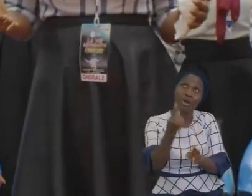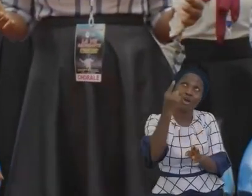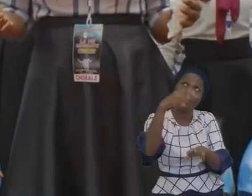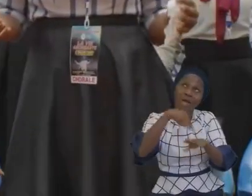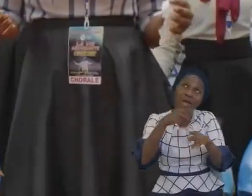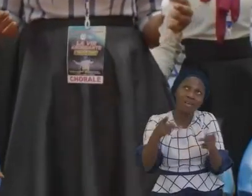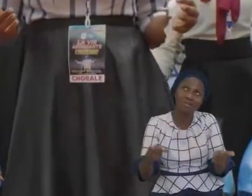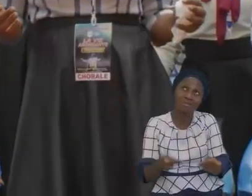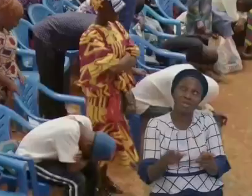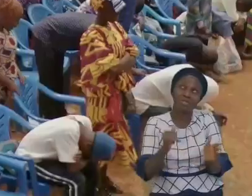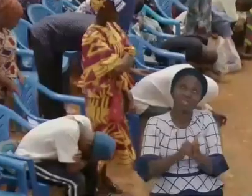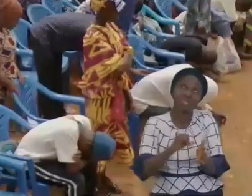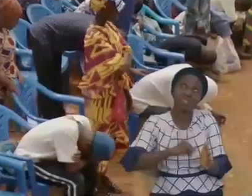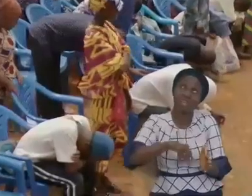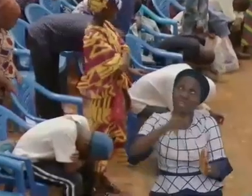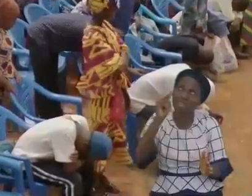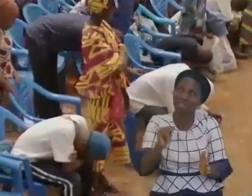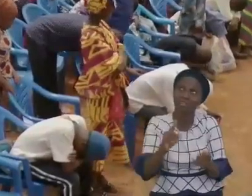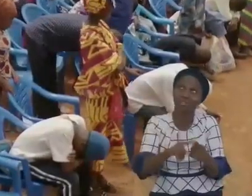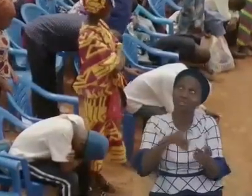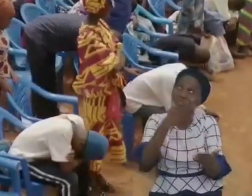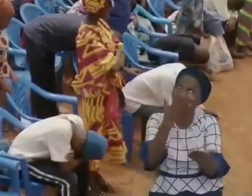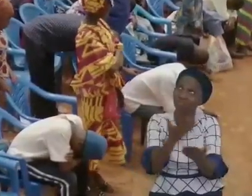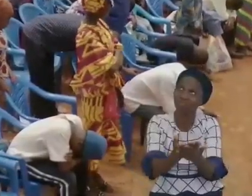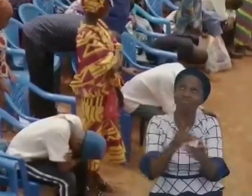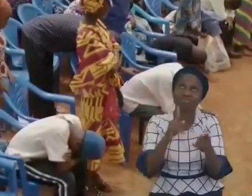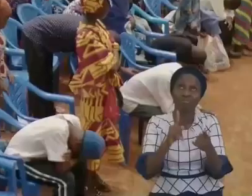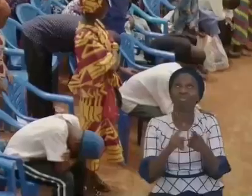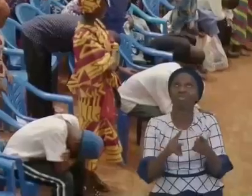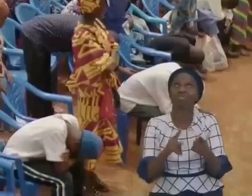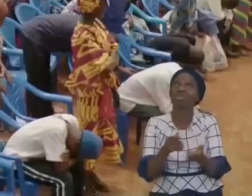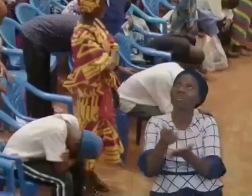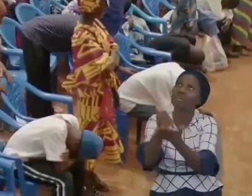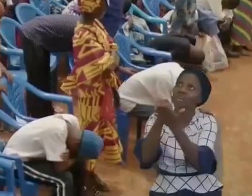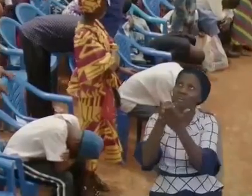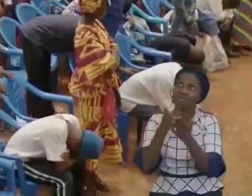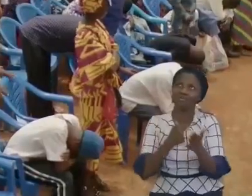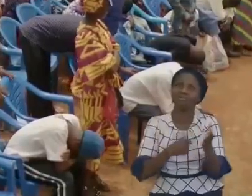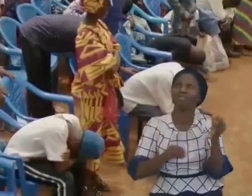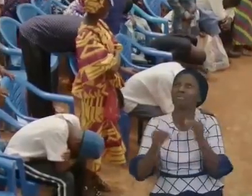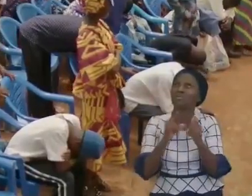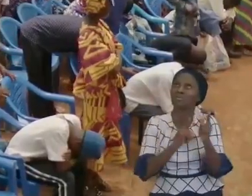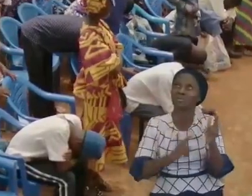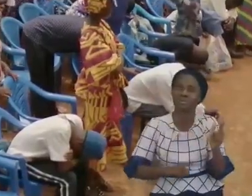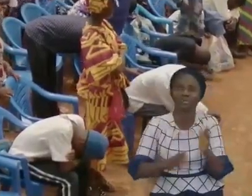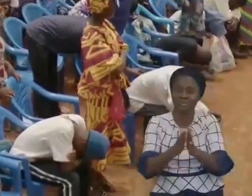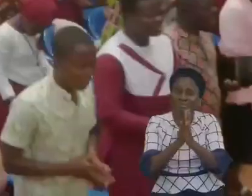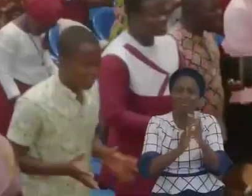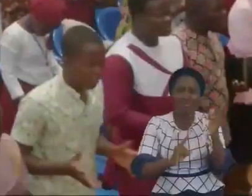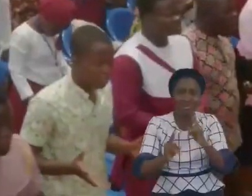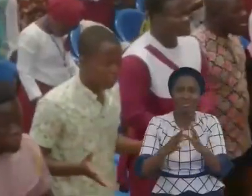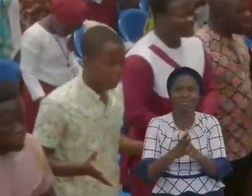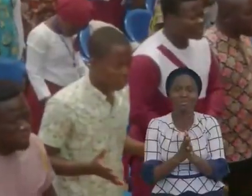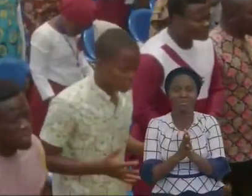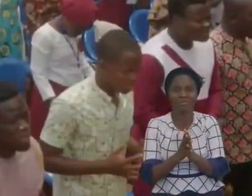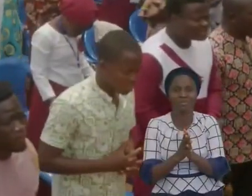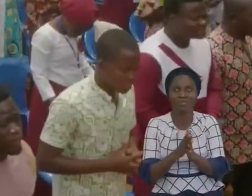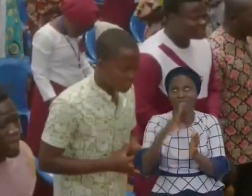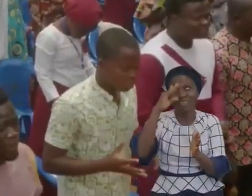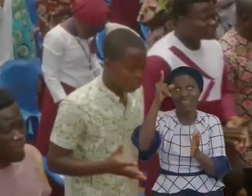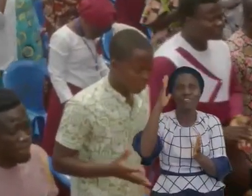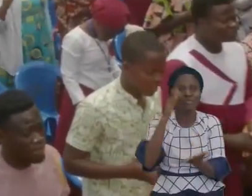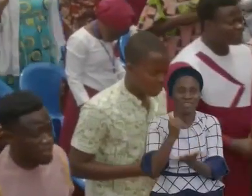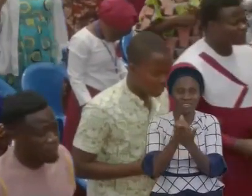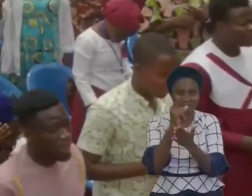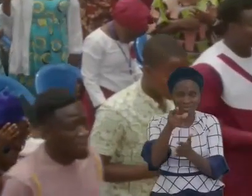Help me, Lord. It will help you. Talk to the Lord. Tell Him